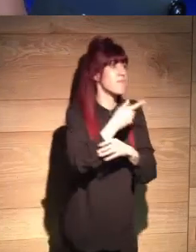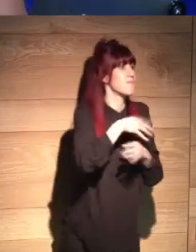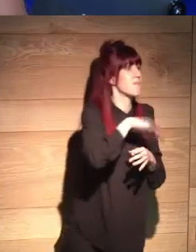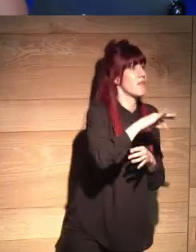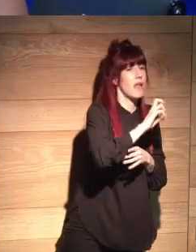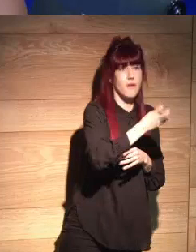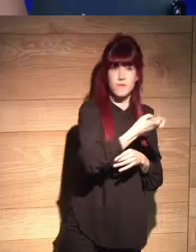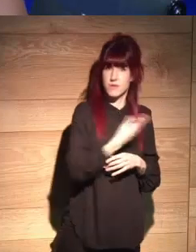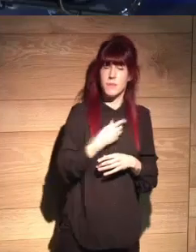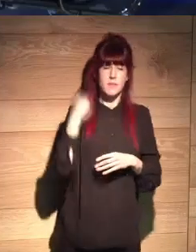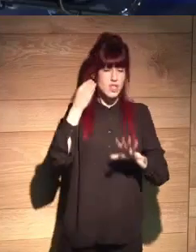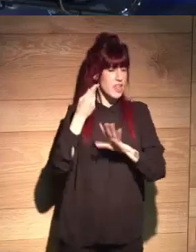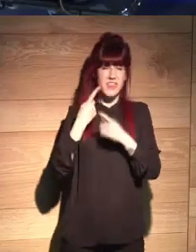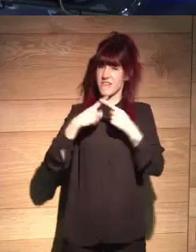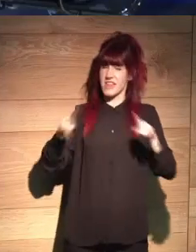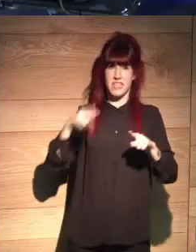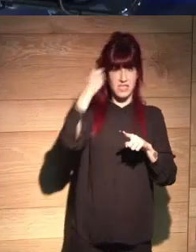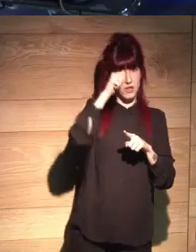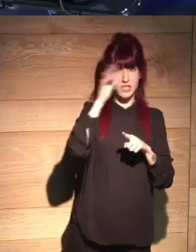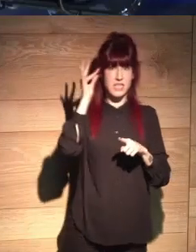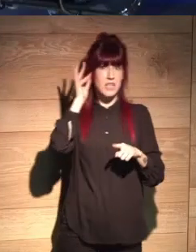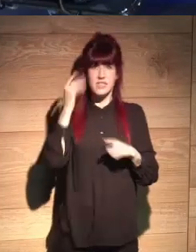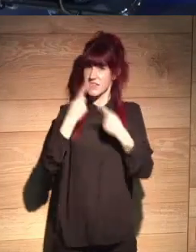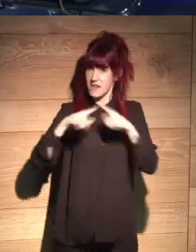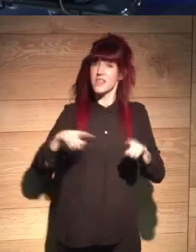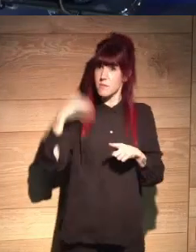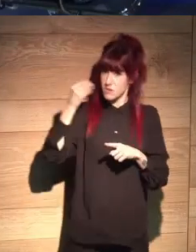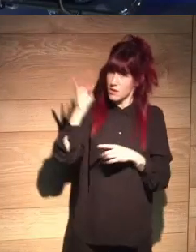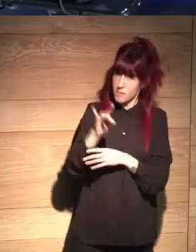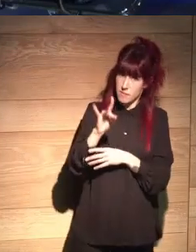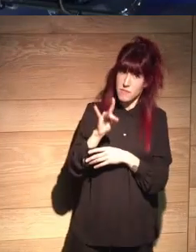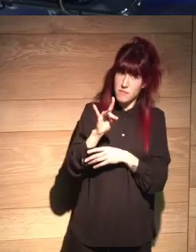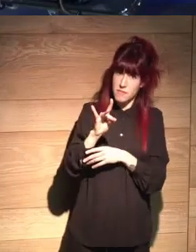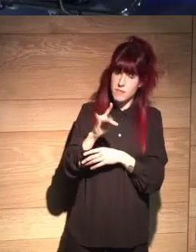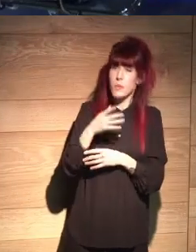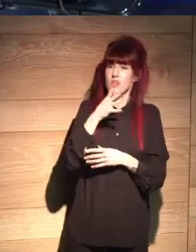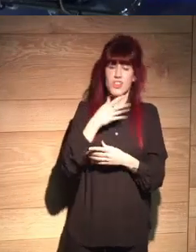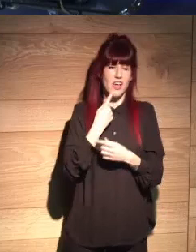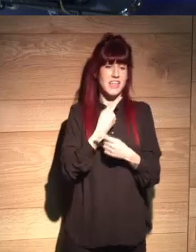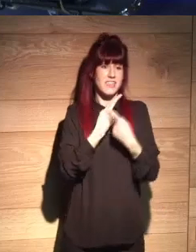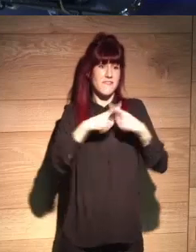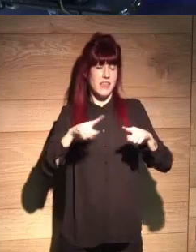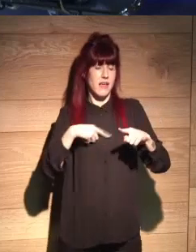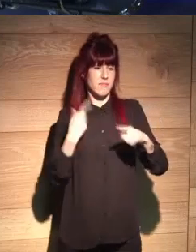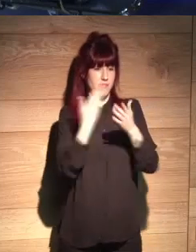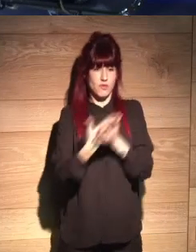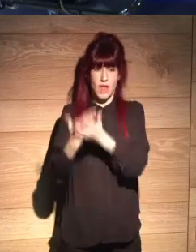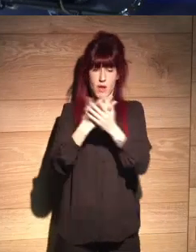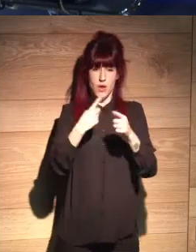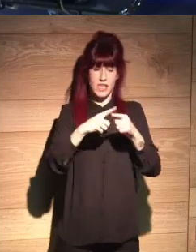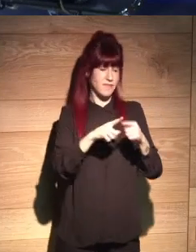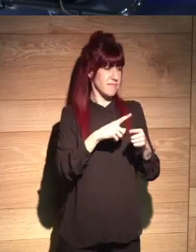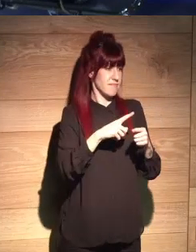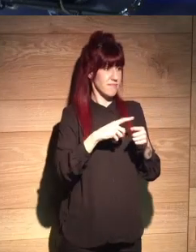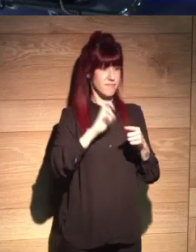may one day come to the conclusion that boys and girls are different, but not that different. And that difference